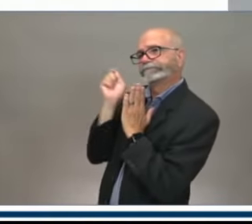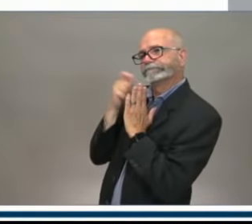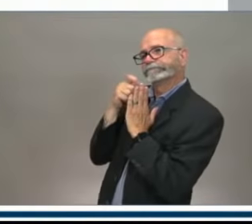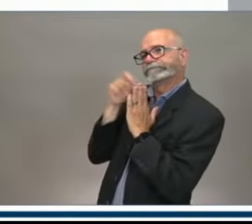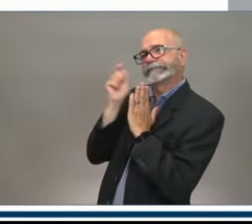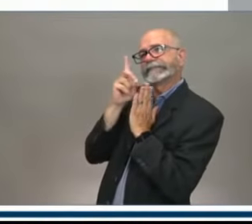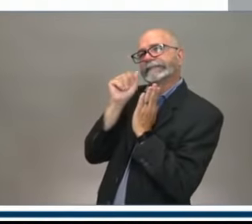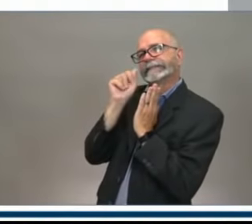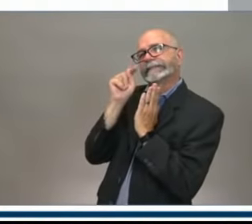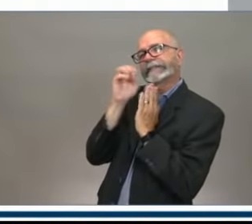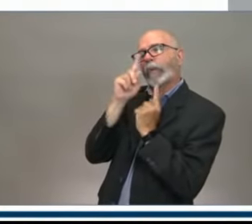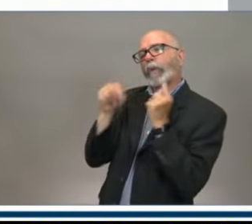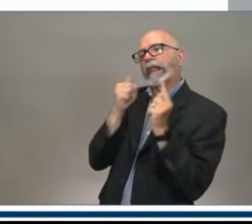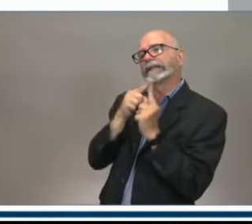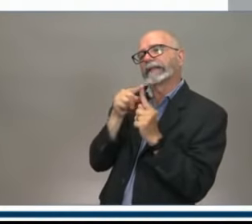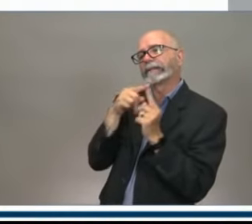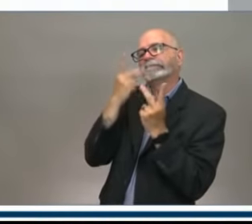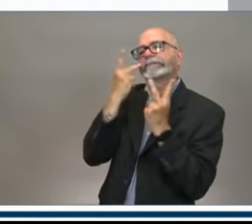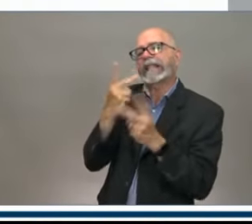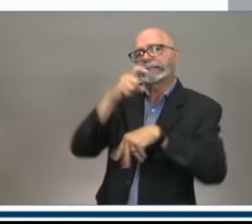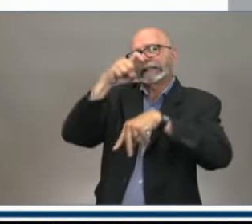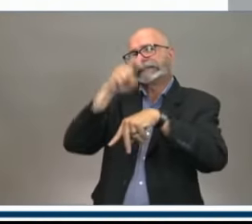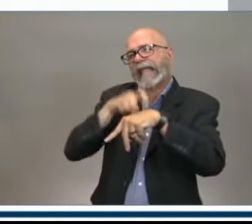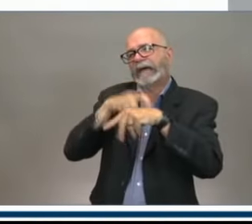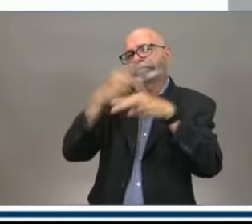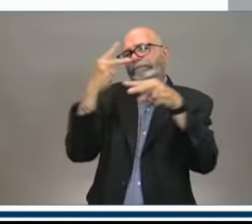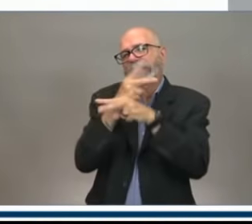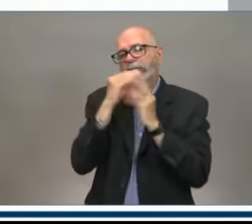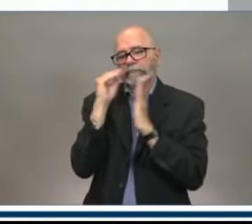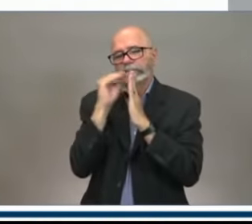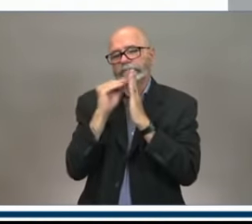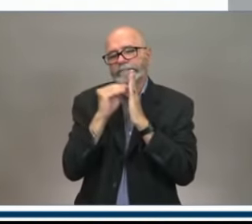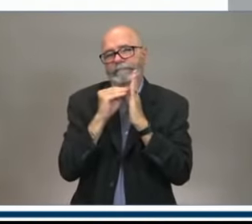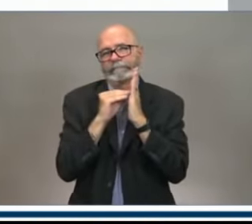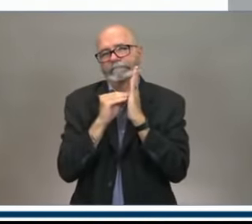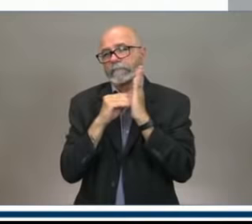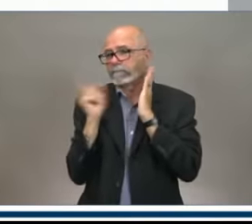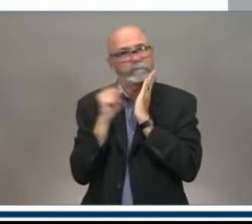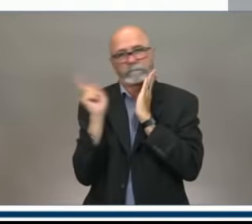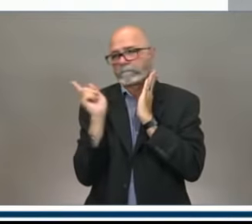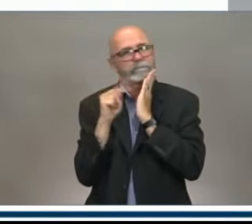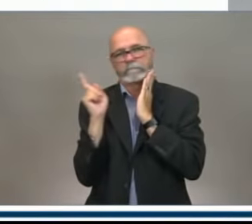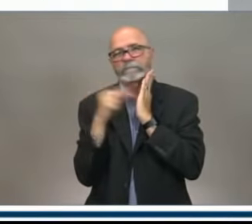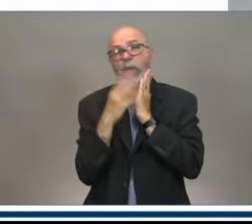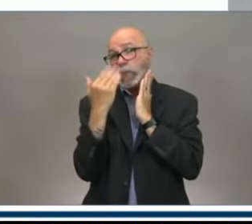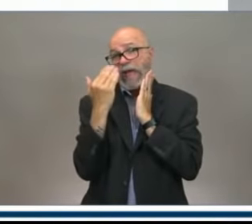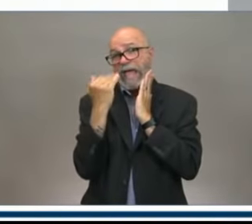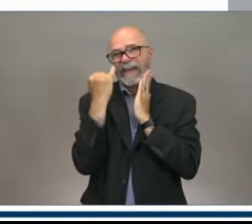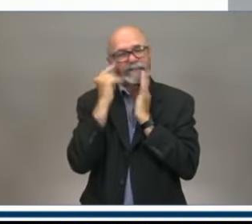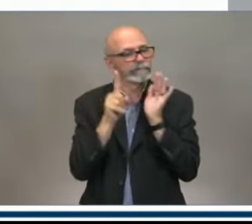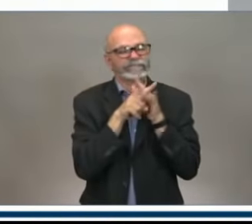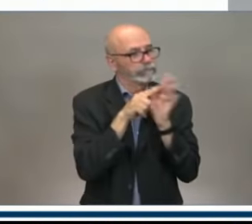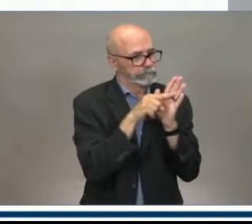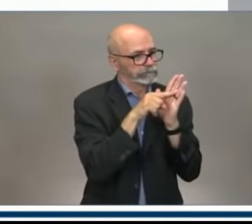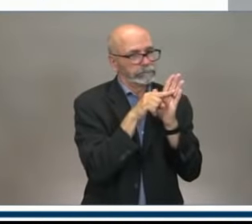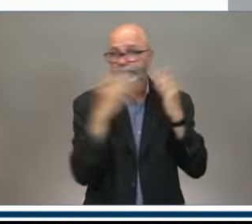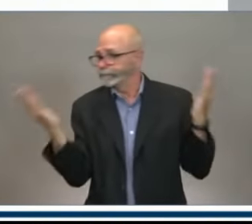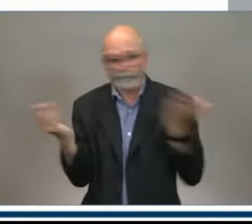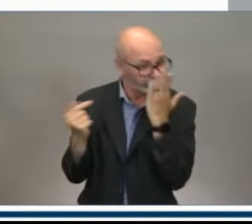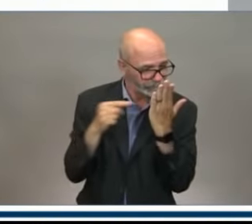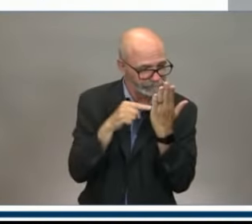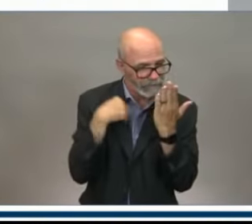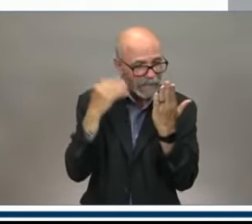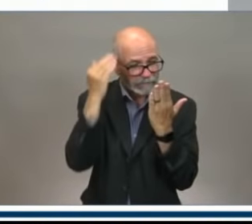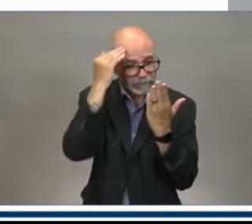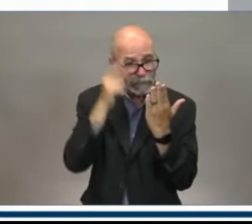information, and that's simply that if we do have a case, it facilitates public health follow-up, knowing who might have been in close contact, and